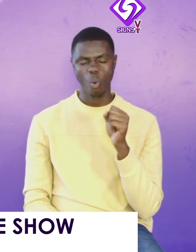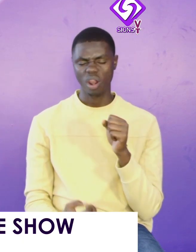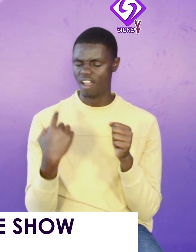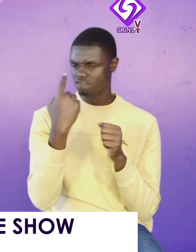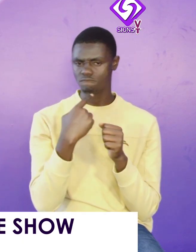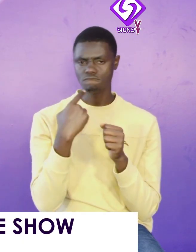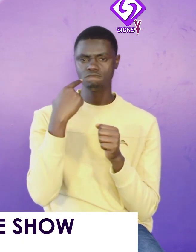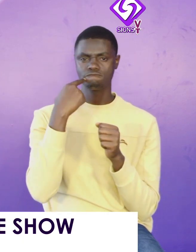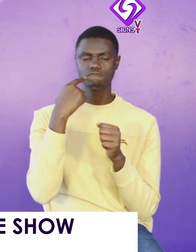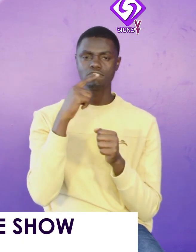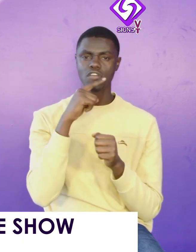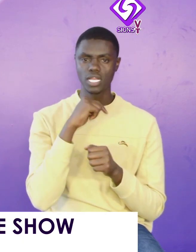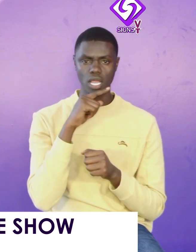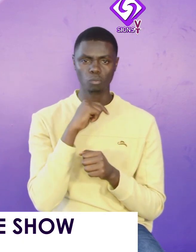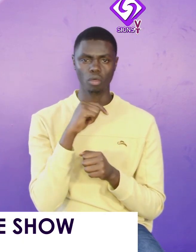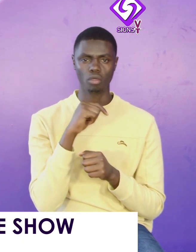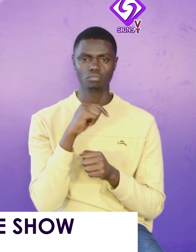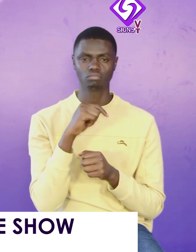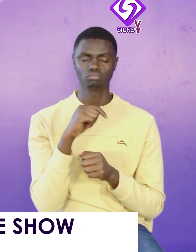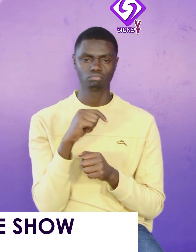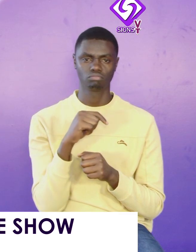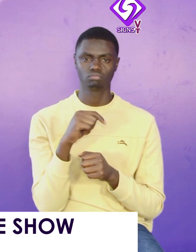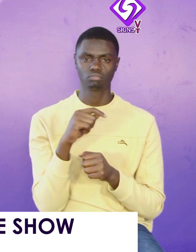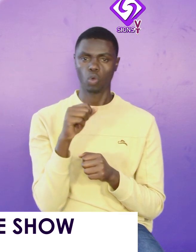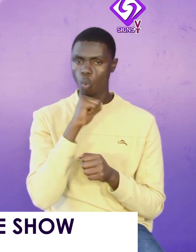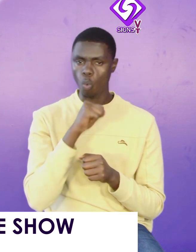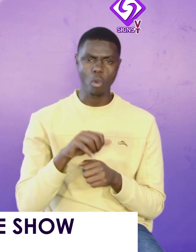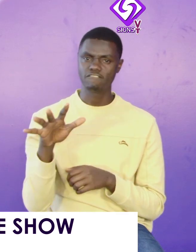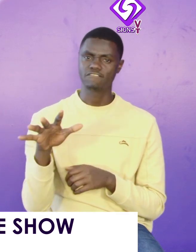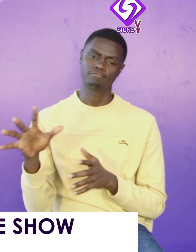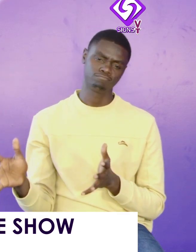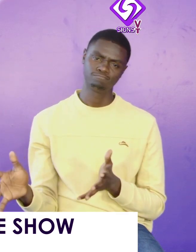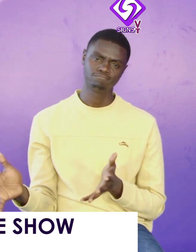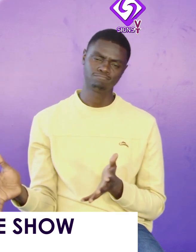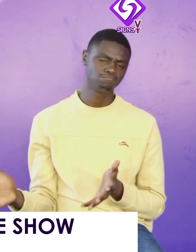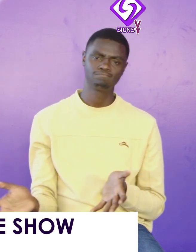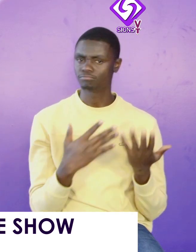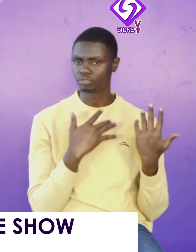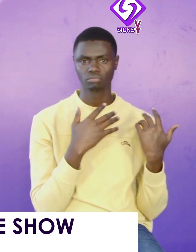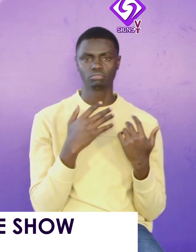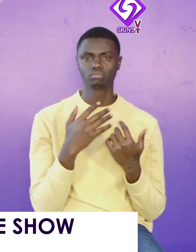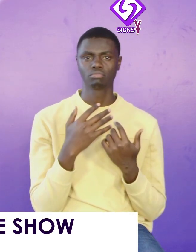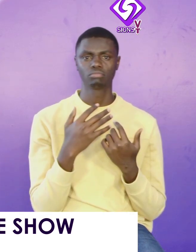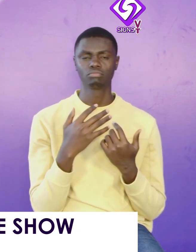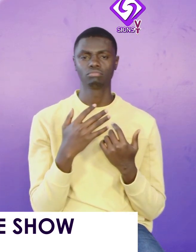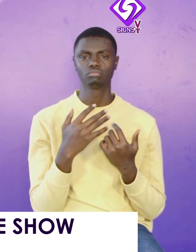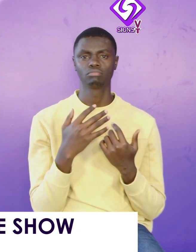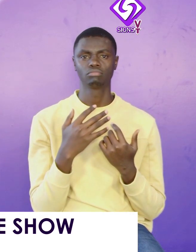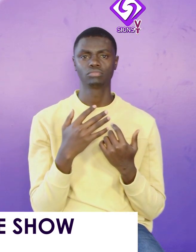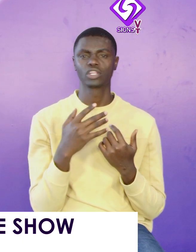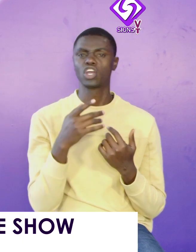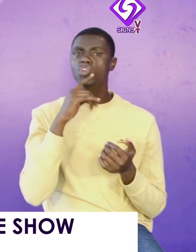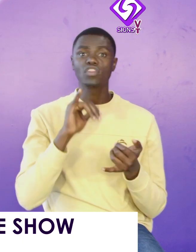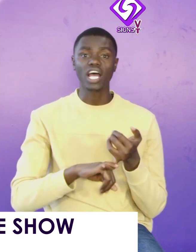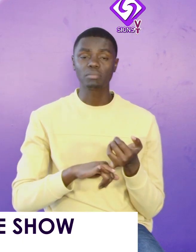handsome, bouncing baby boy. Yeah, and she just went back to the, downstairs. The husband